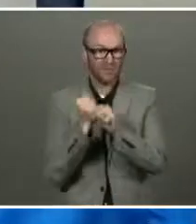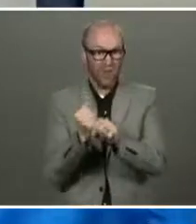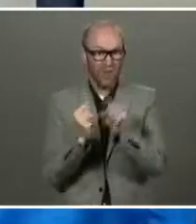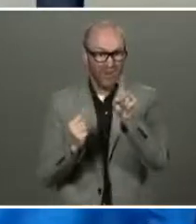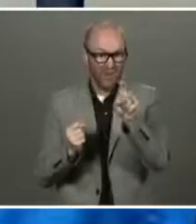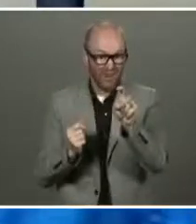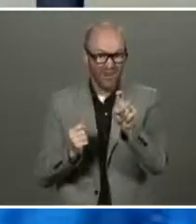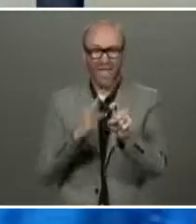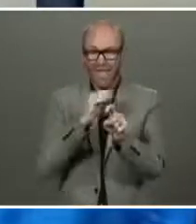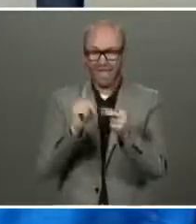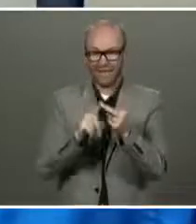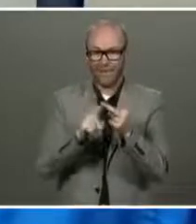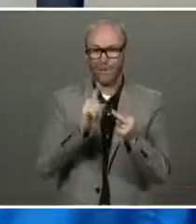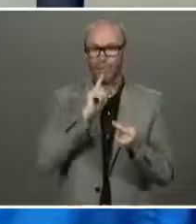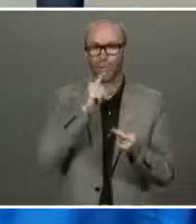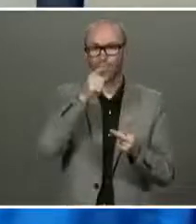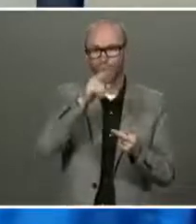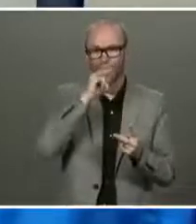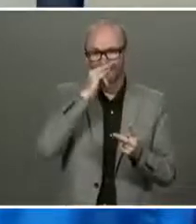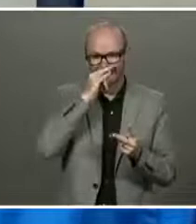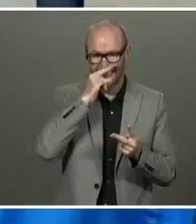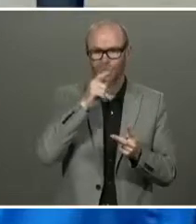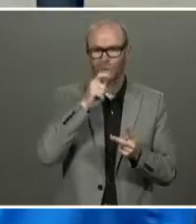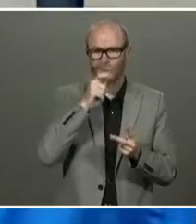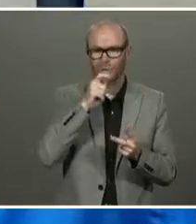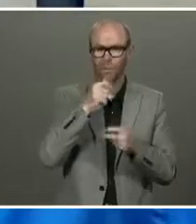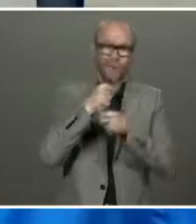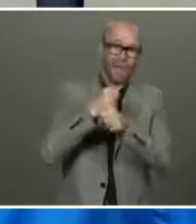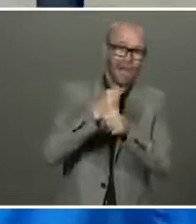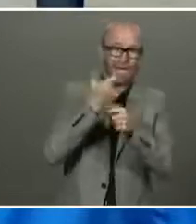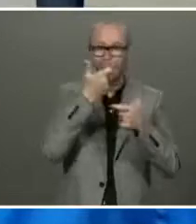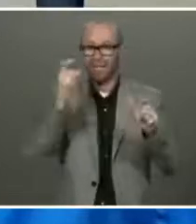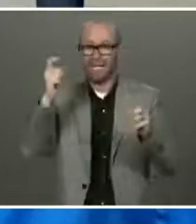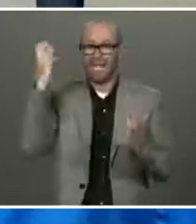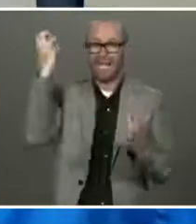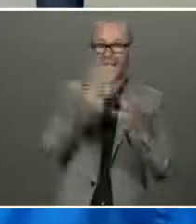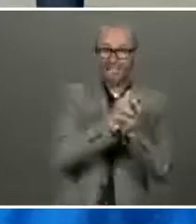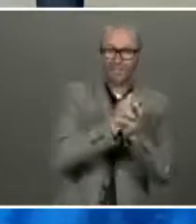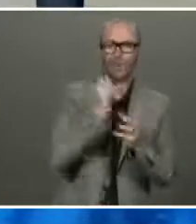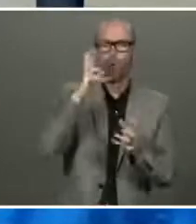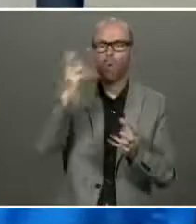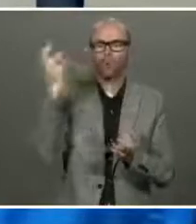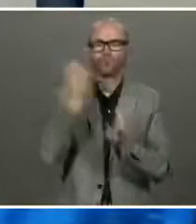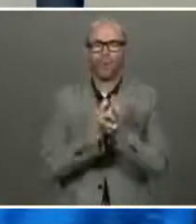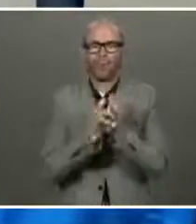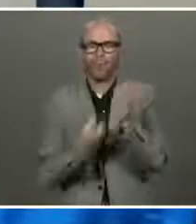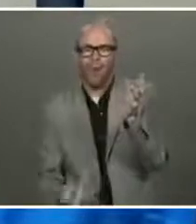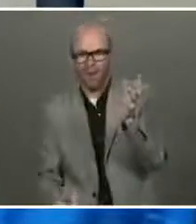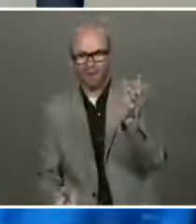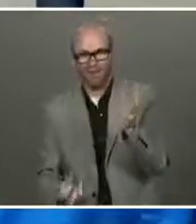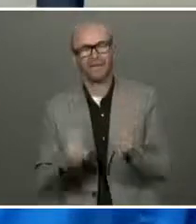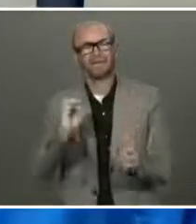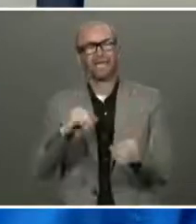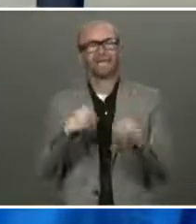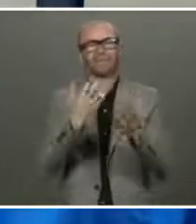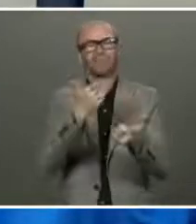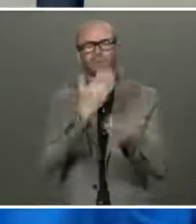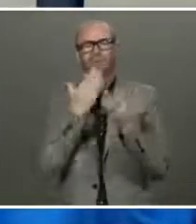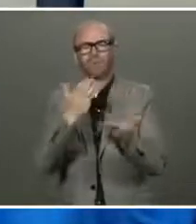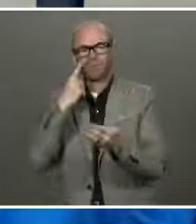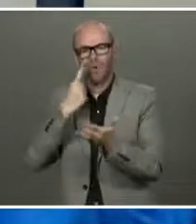in all honesty, were you the kid who would make the big catch or drop the ball? And does that give you an appreciation for what these kids are